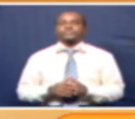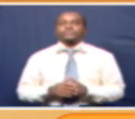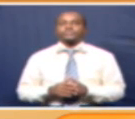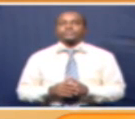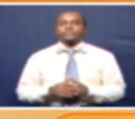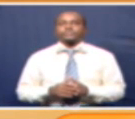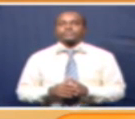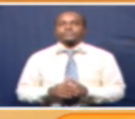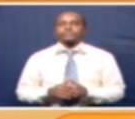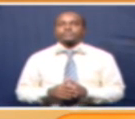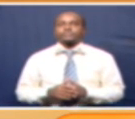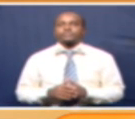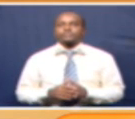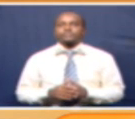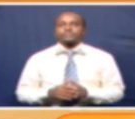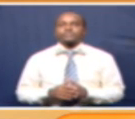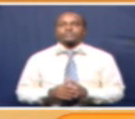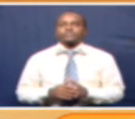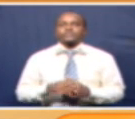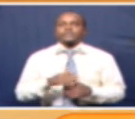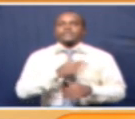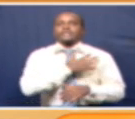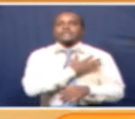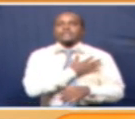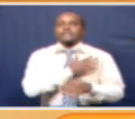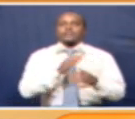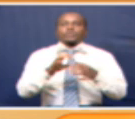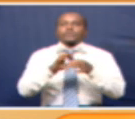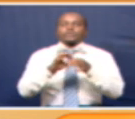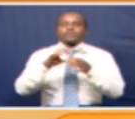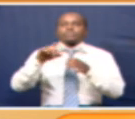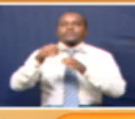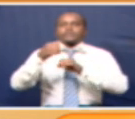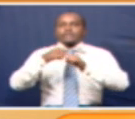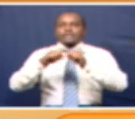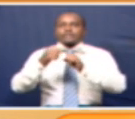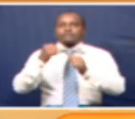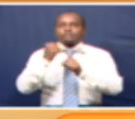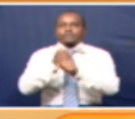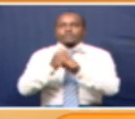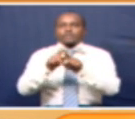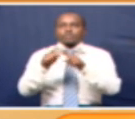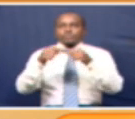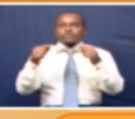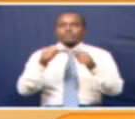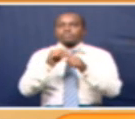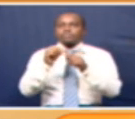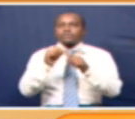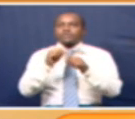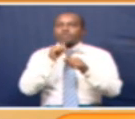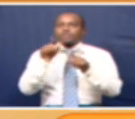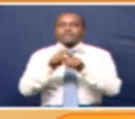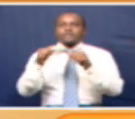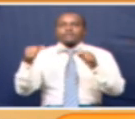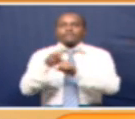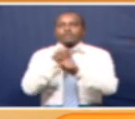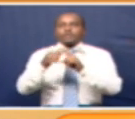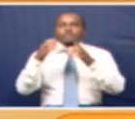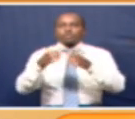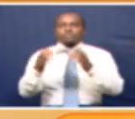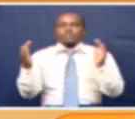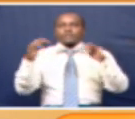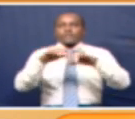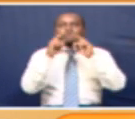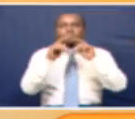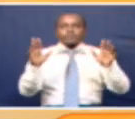David Ngure in Langata says, NASA coalition must act and function as opposition, but not as a violence group. Gather